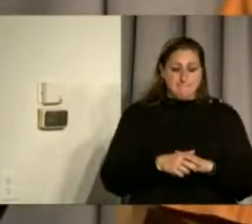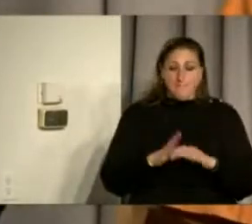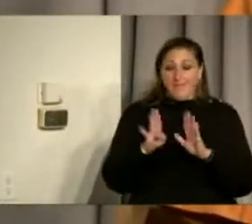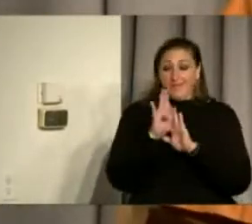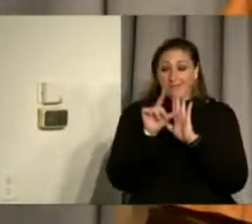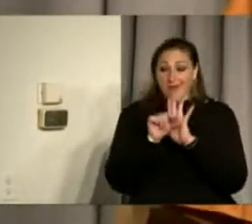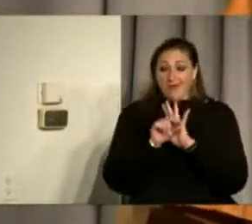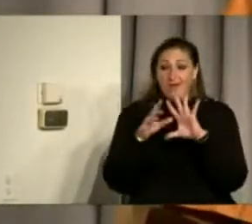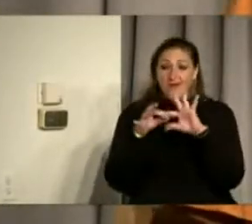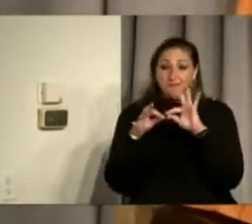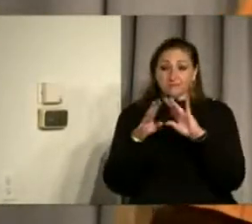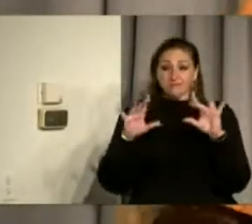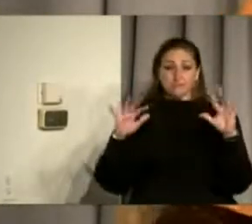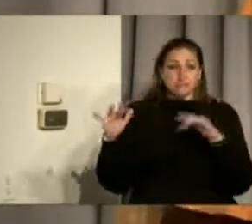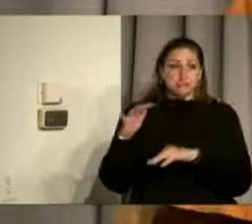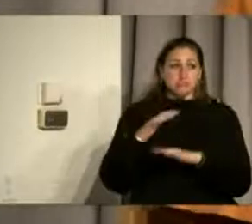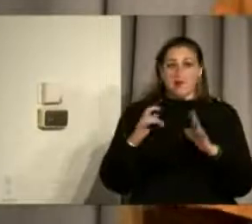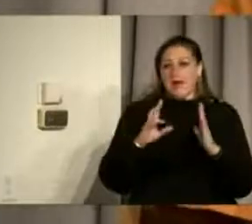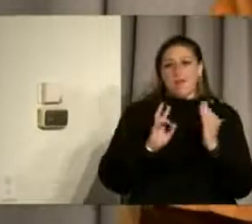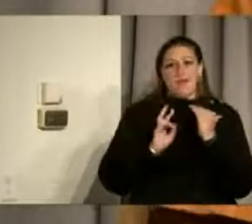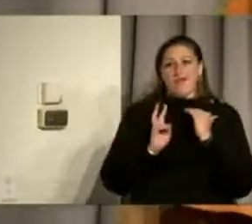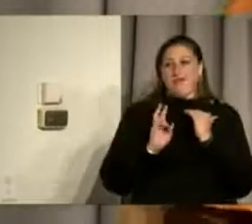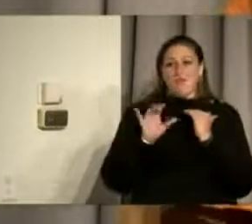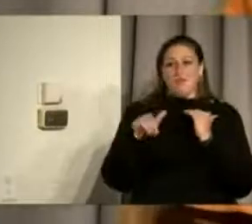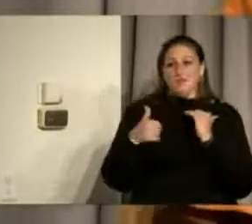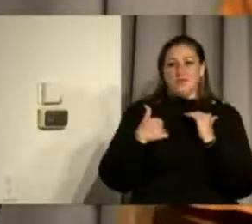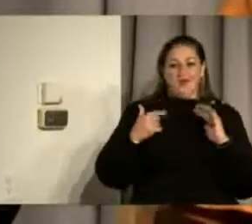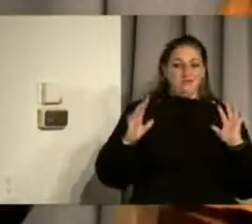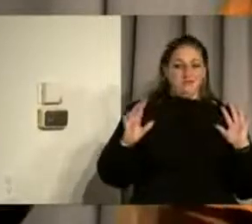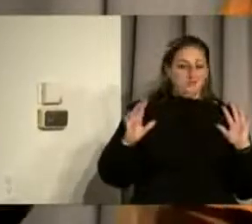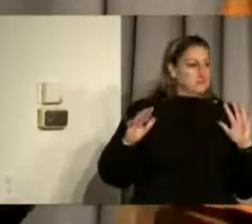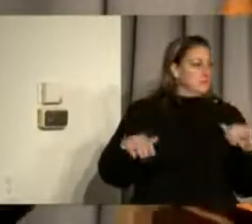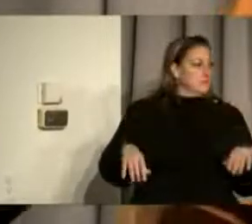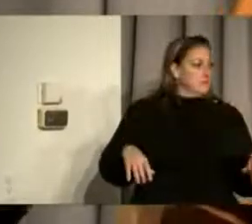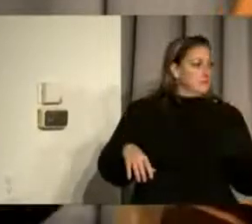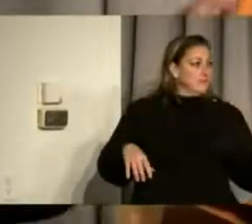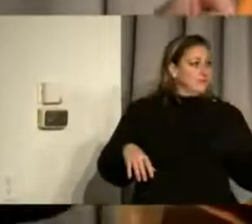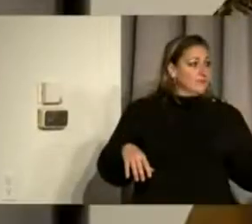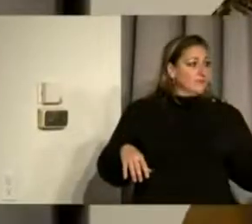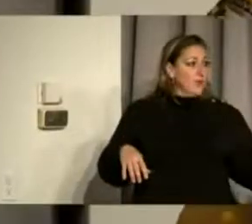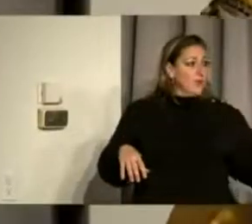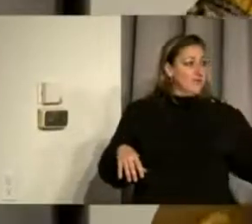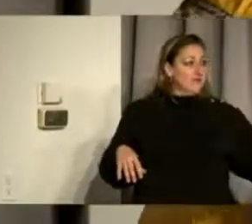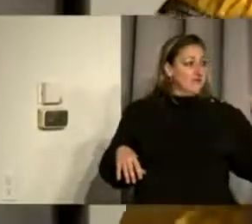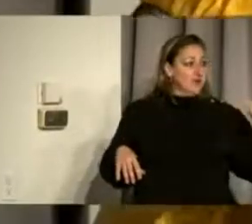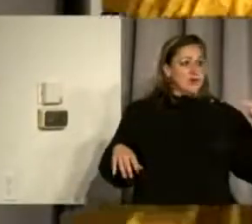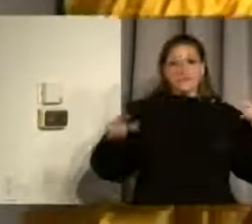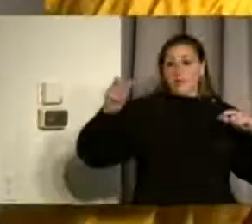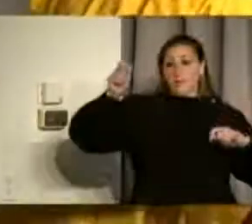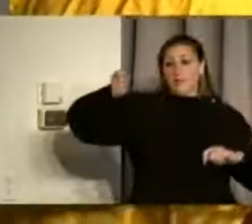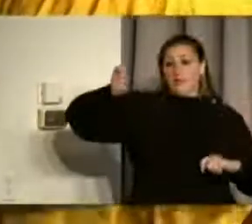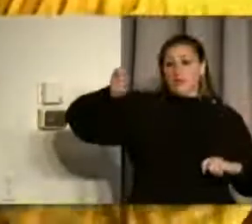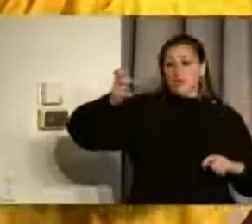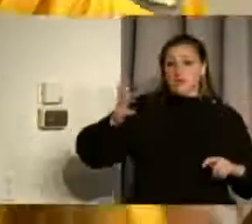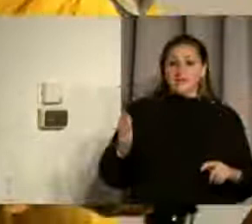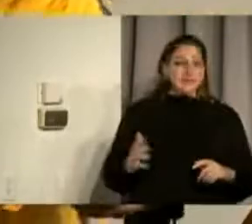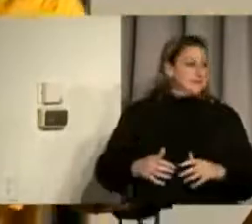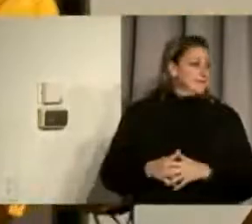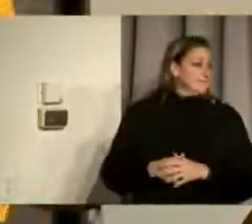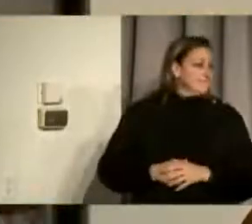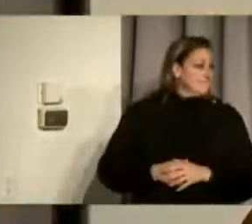too. Not looking forward to it though. Mr. Phillips, we have a question from one of our jurors. Yes.